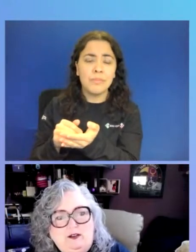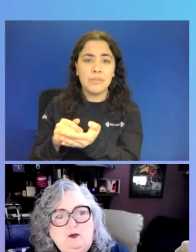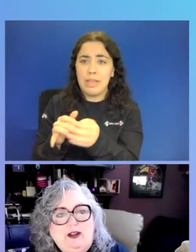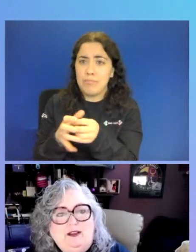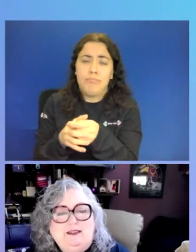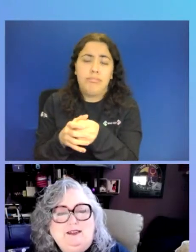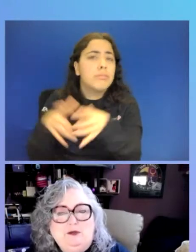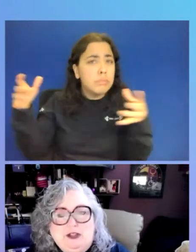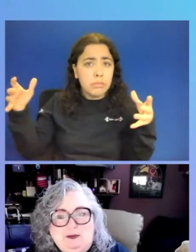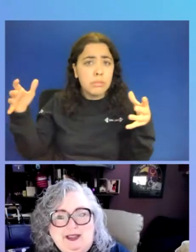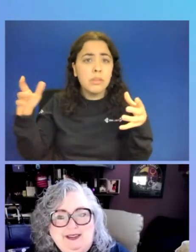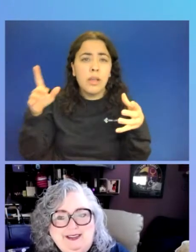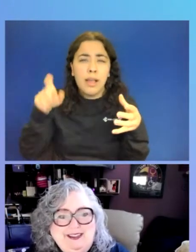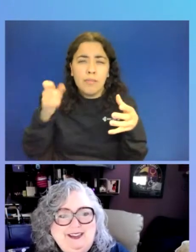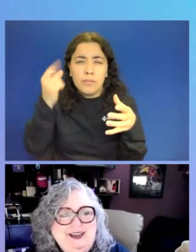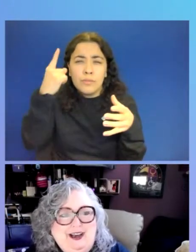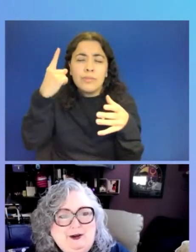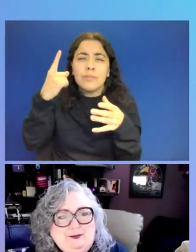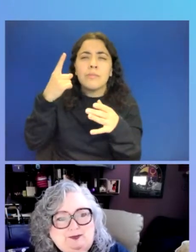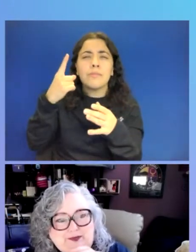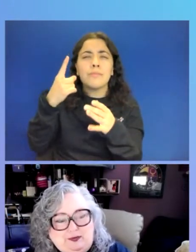core tenets of what accessibility means.